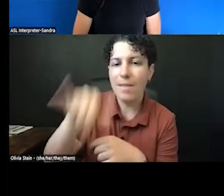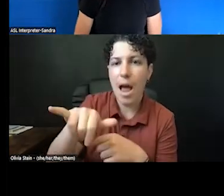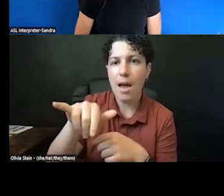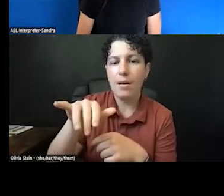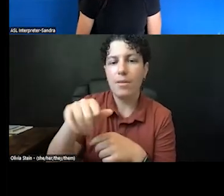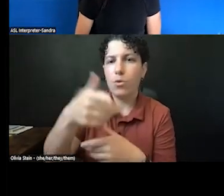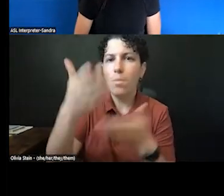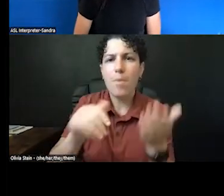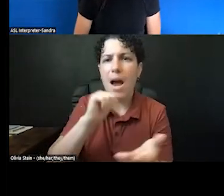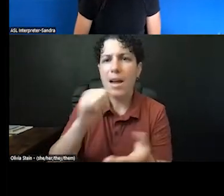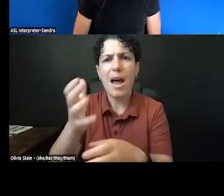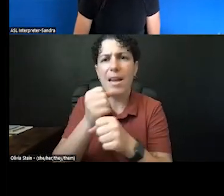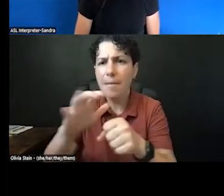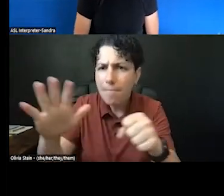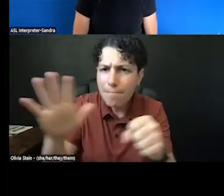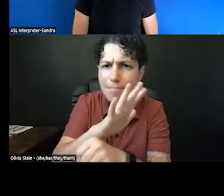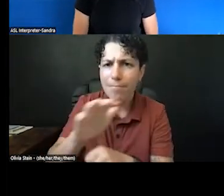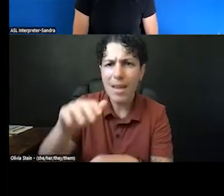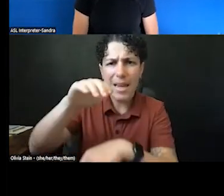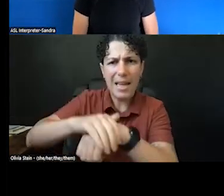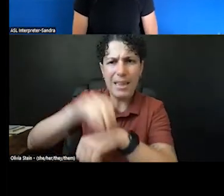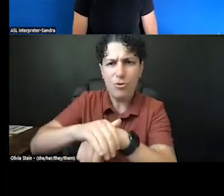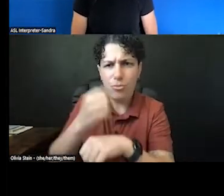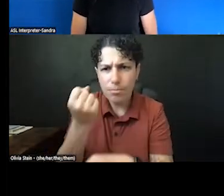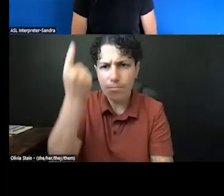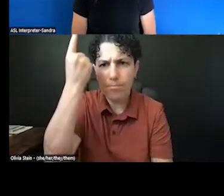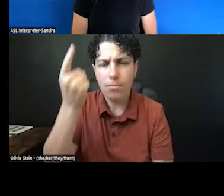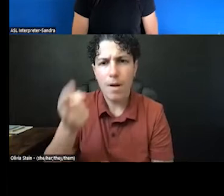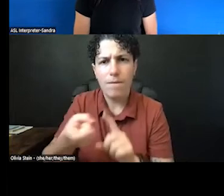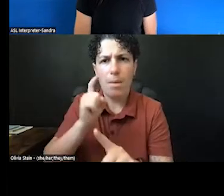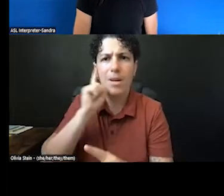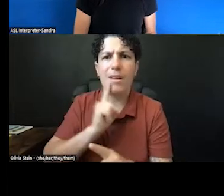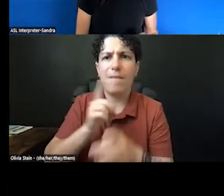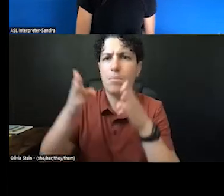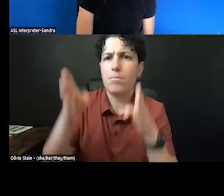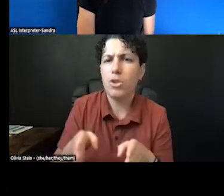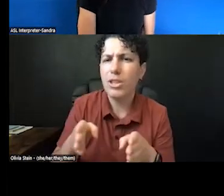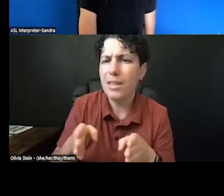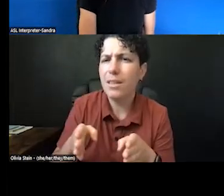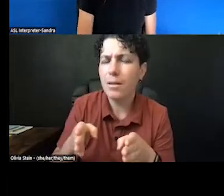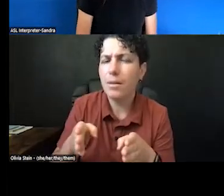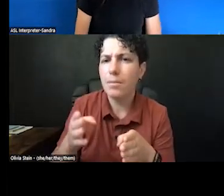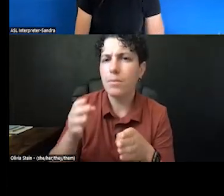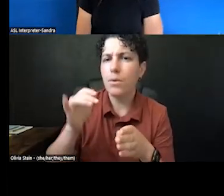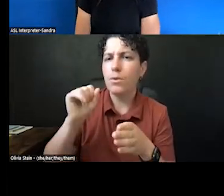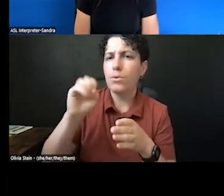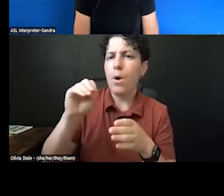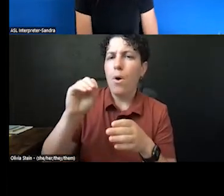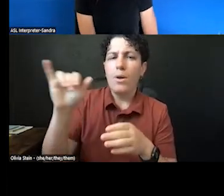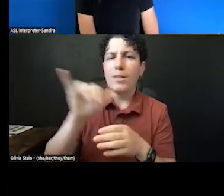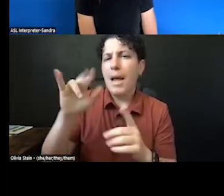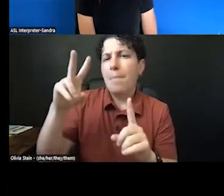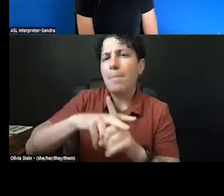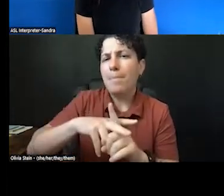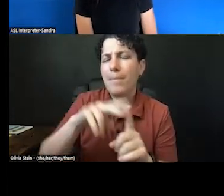we need to keep in mind that we may not be able to get complete understanding from